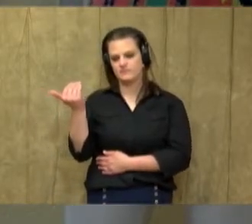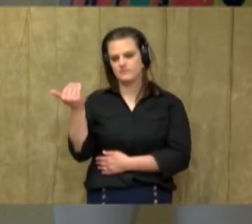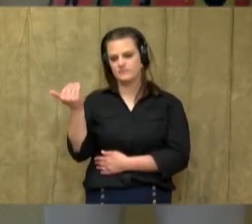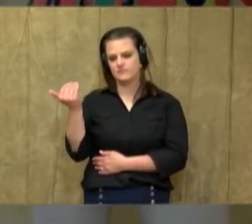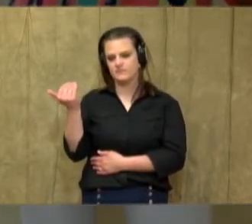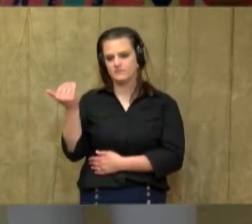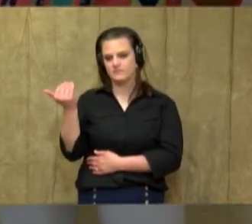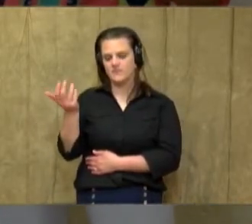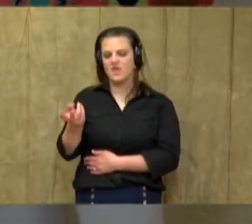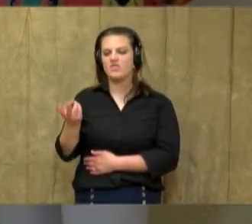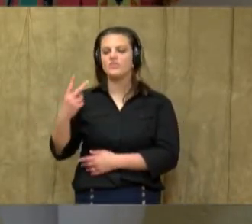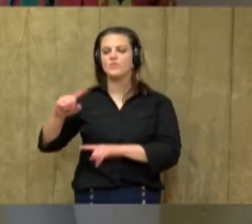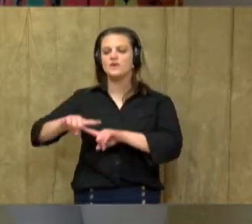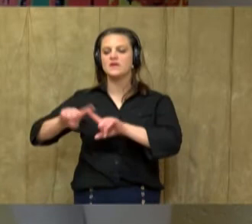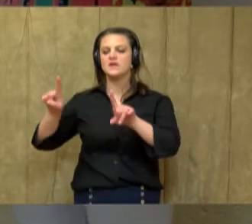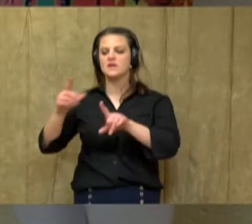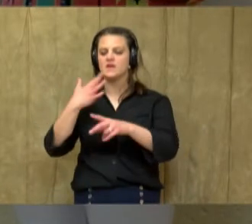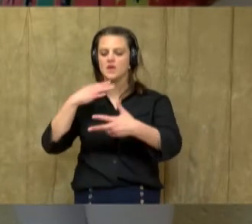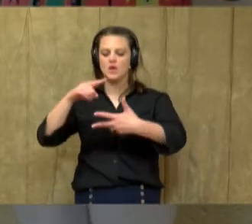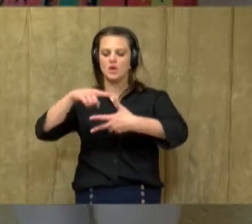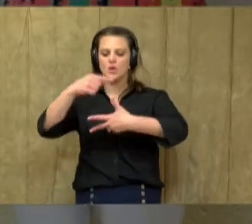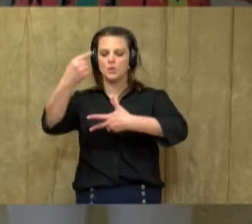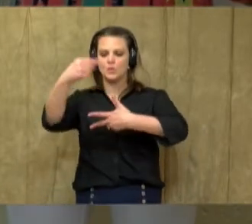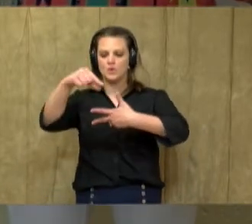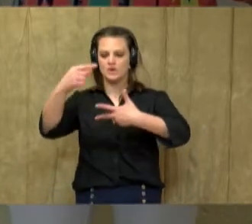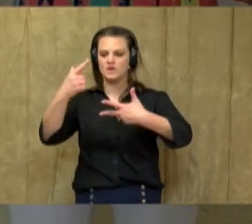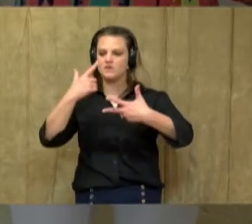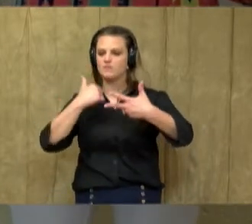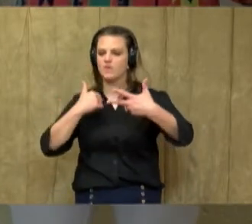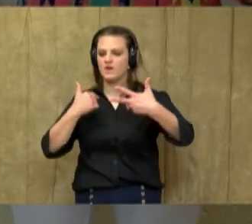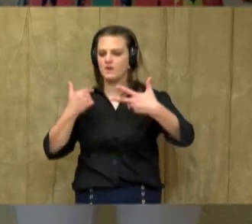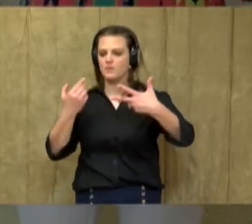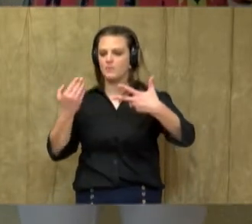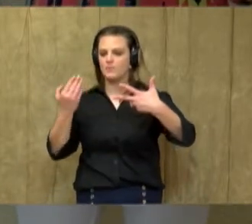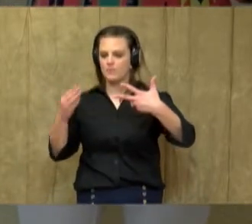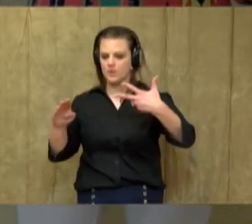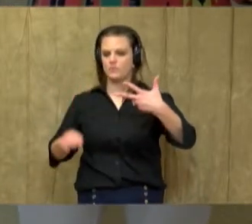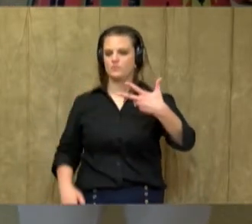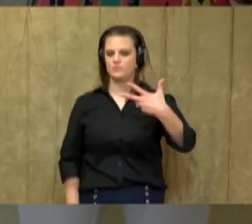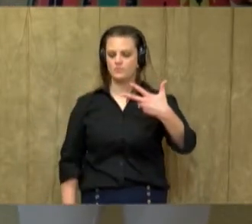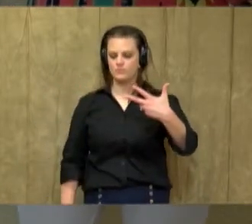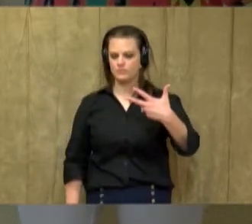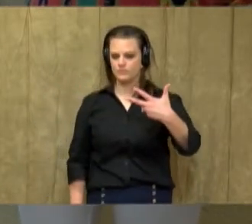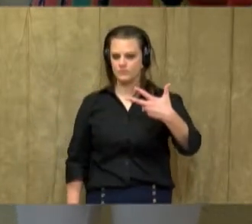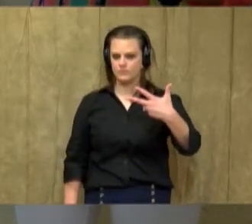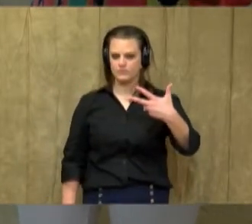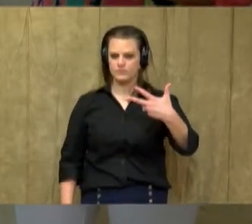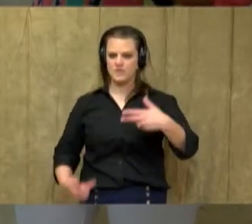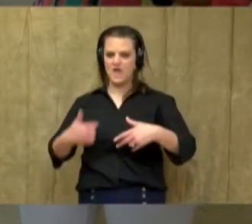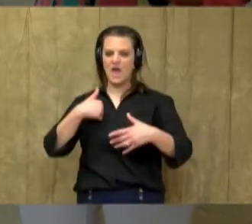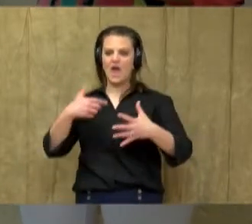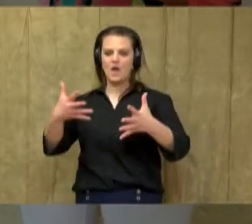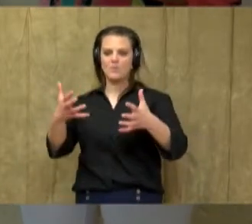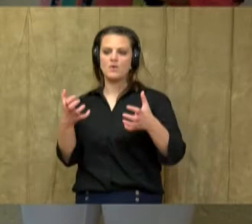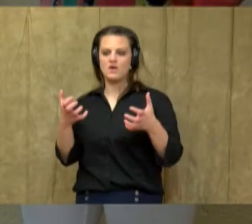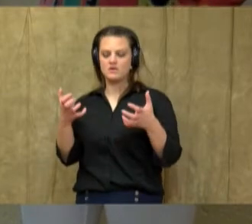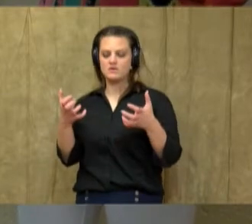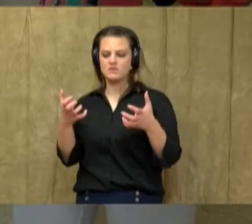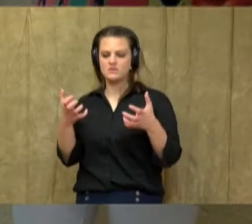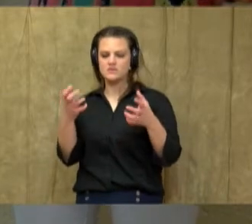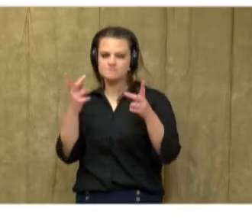And there are 3 different colors. There's green tiles, there's red tiles, and there's blue tiles. And I want to find